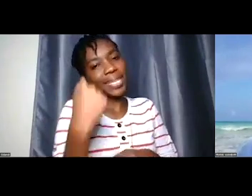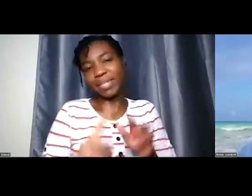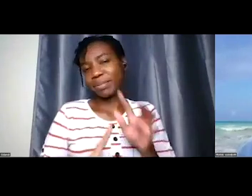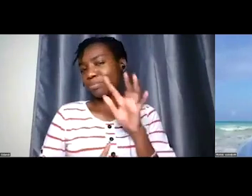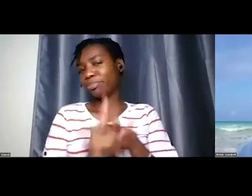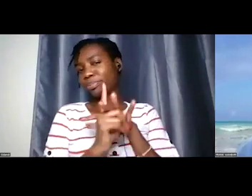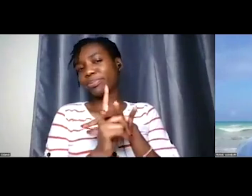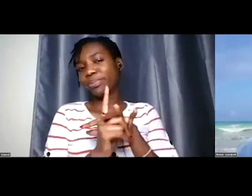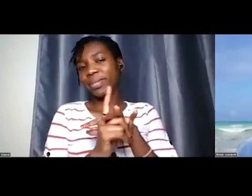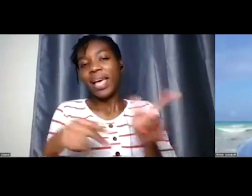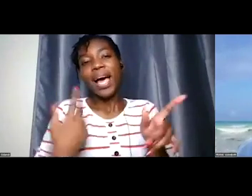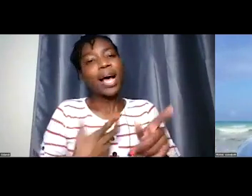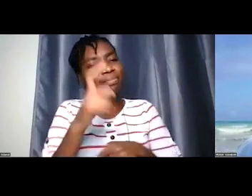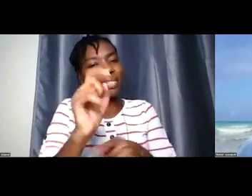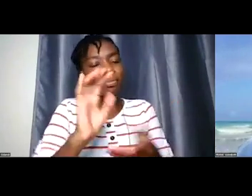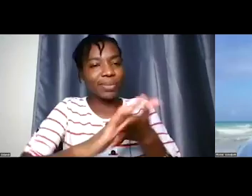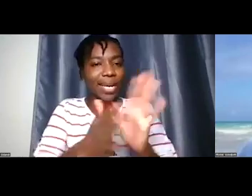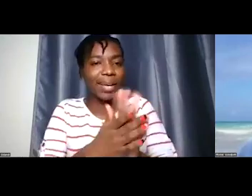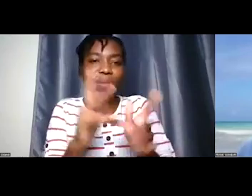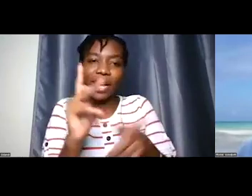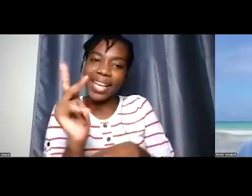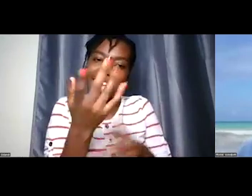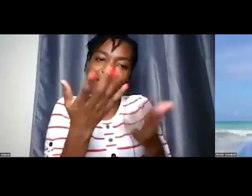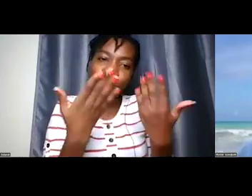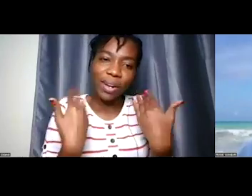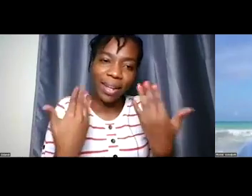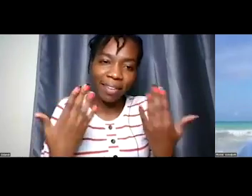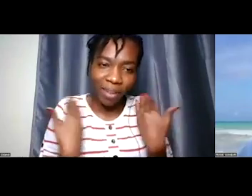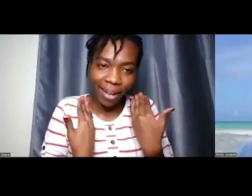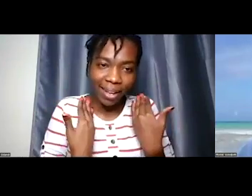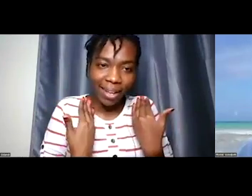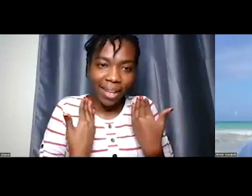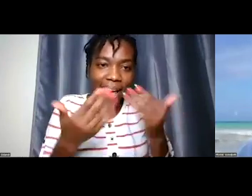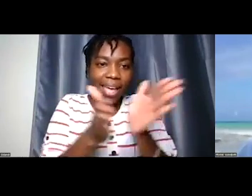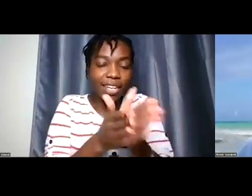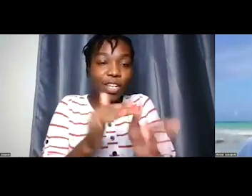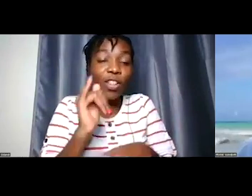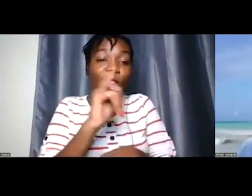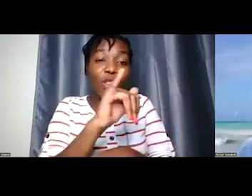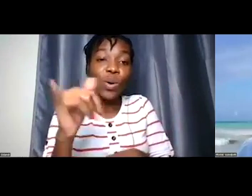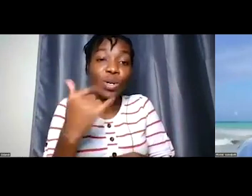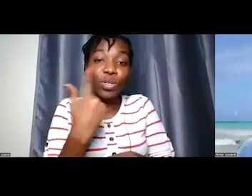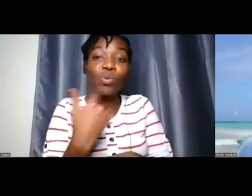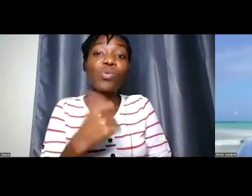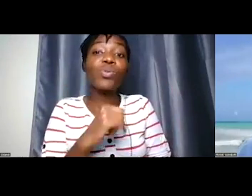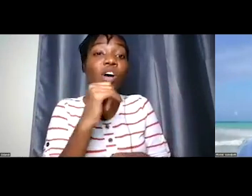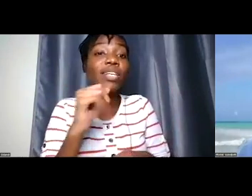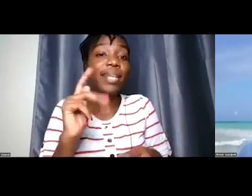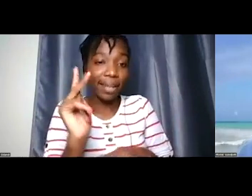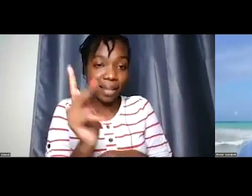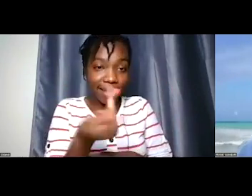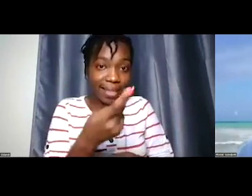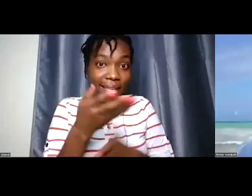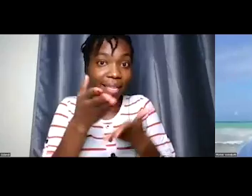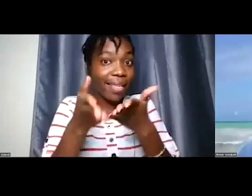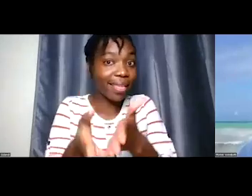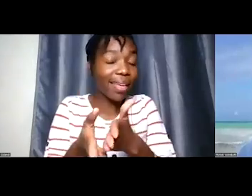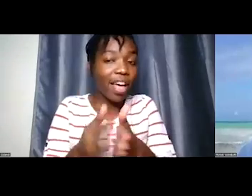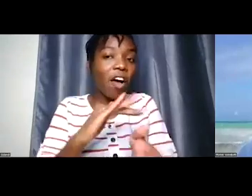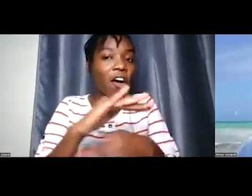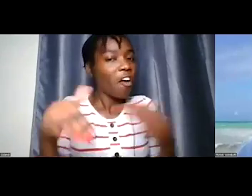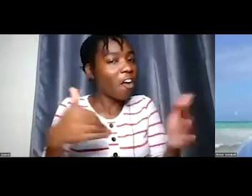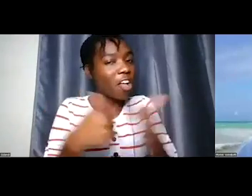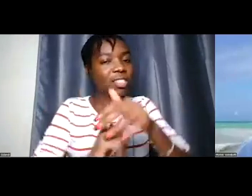Sisi tuwe wa Kenya daima, even for those who are not Kenyans on this call, we all support the